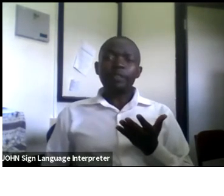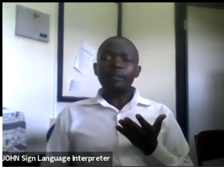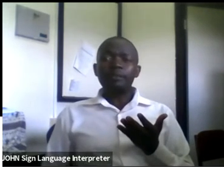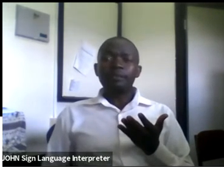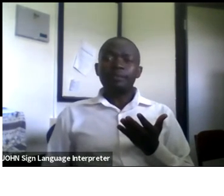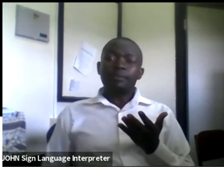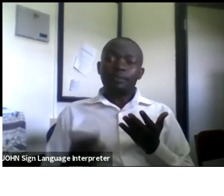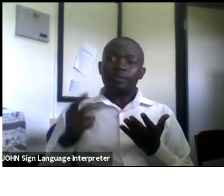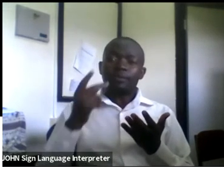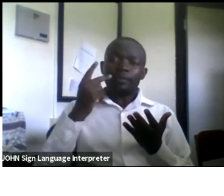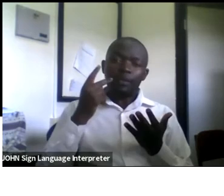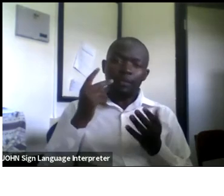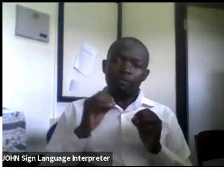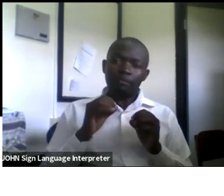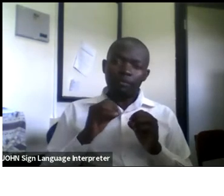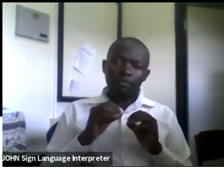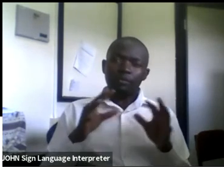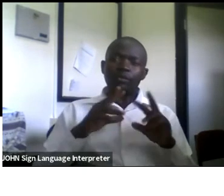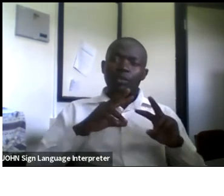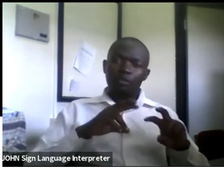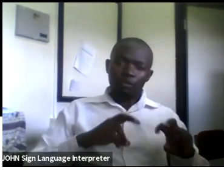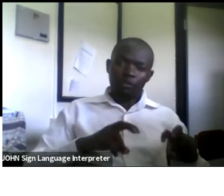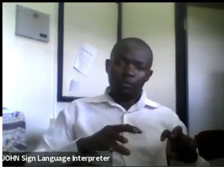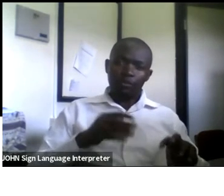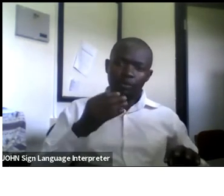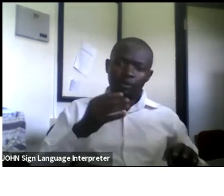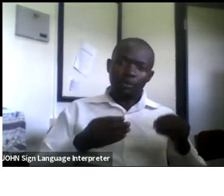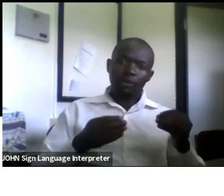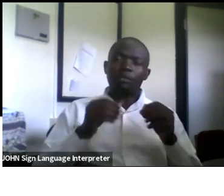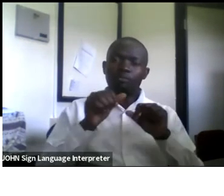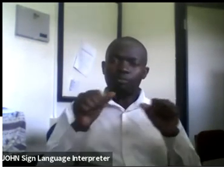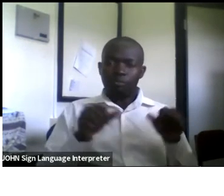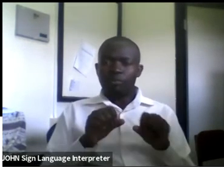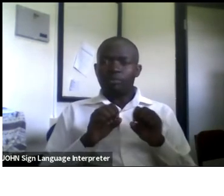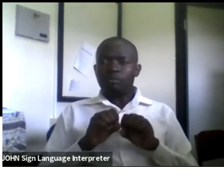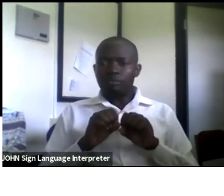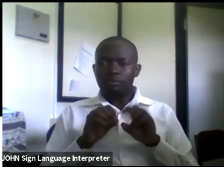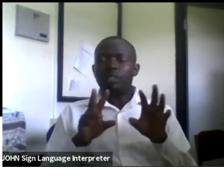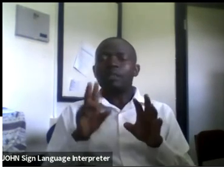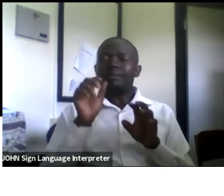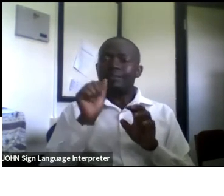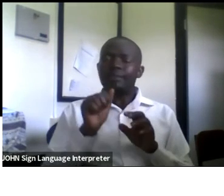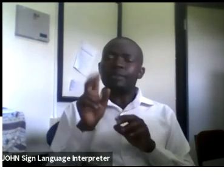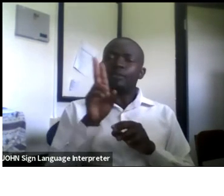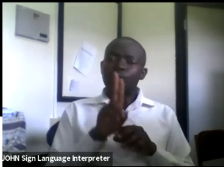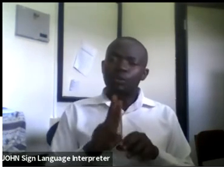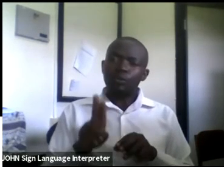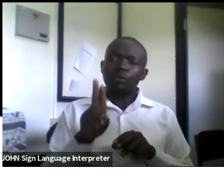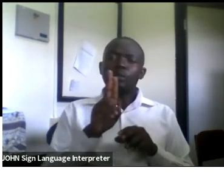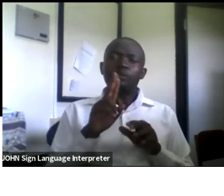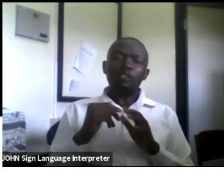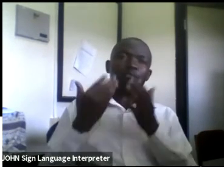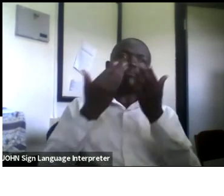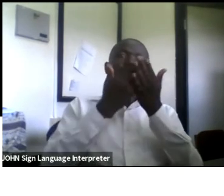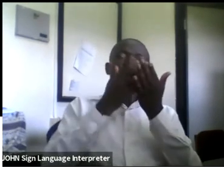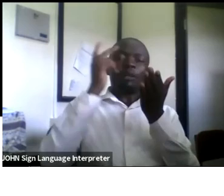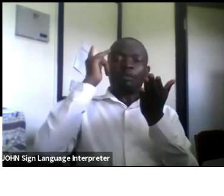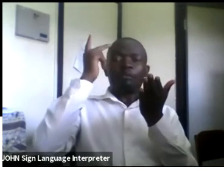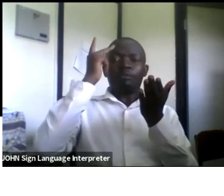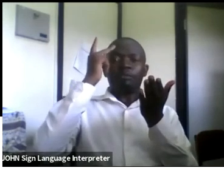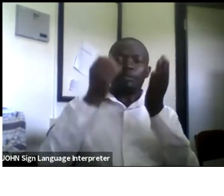more researched fashion so that it is easy for policymakers to pick it up, not as an ad